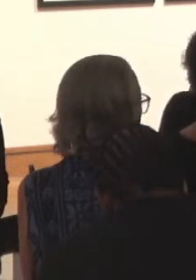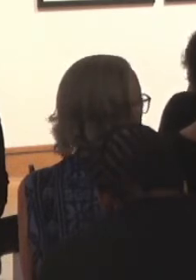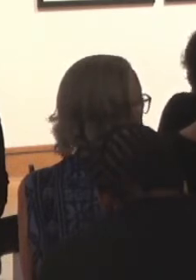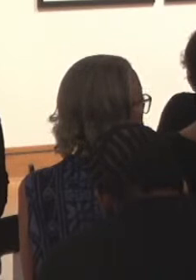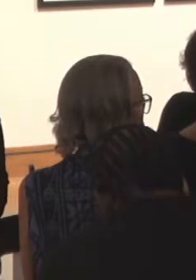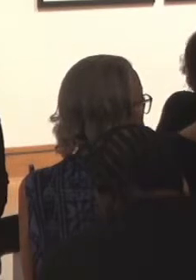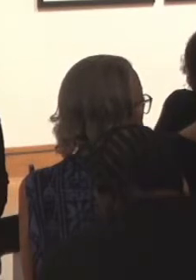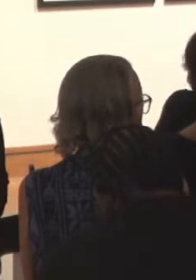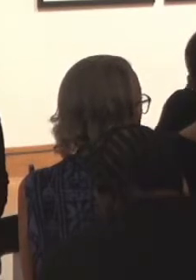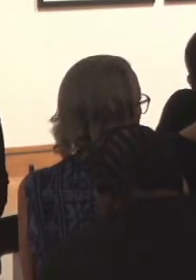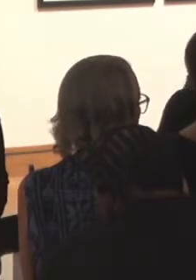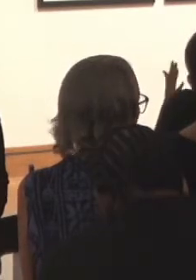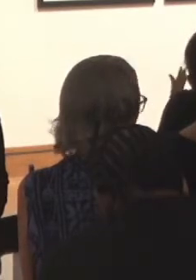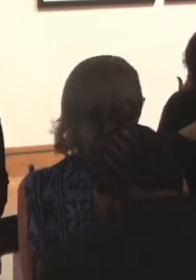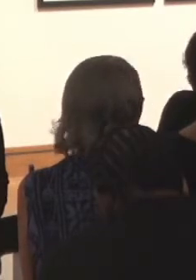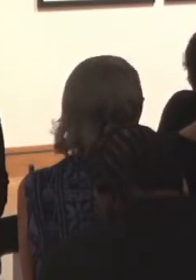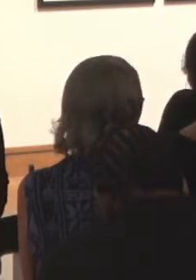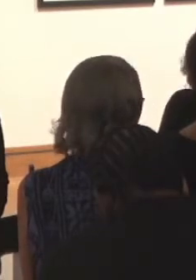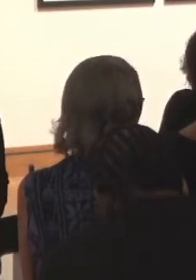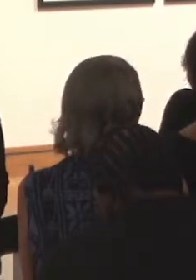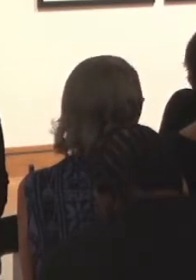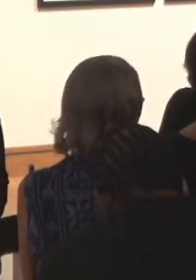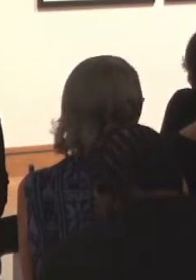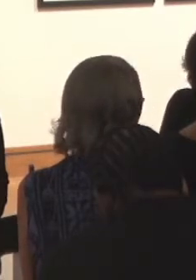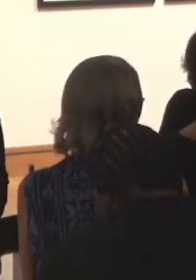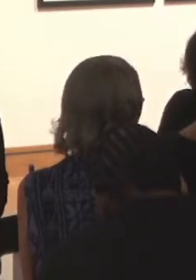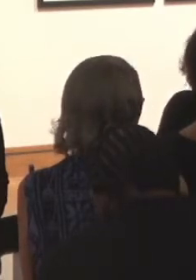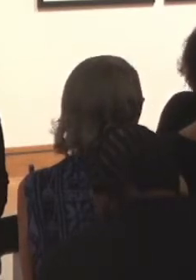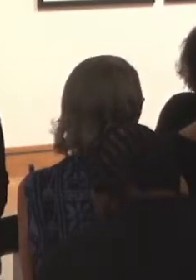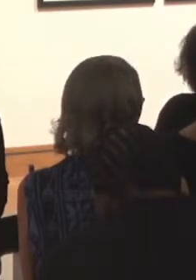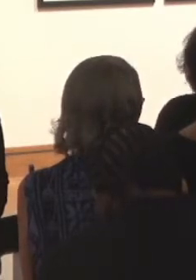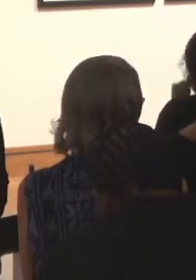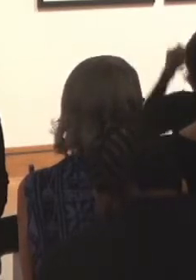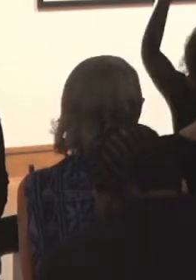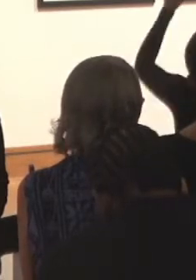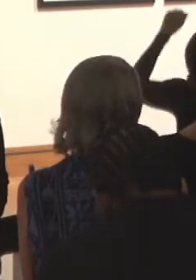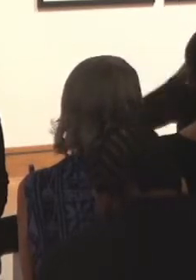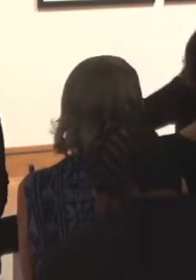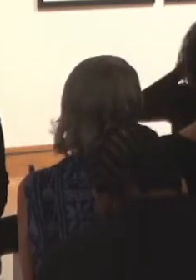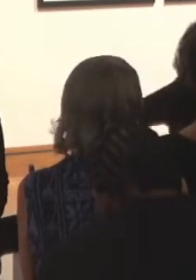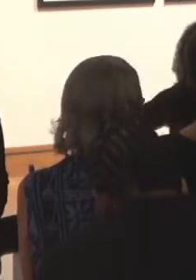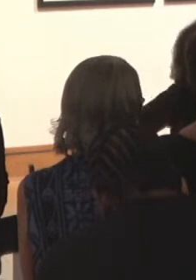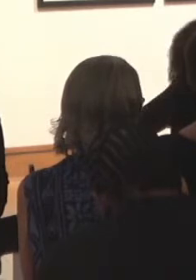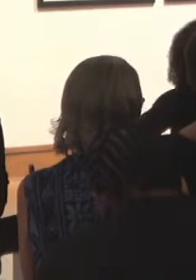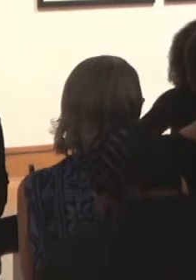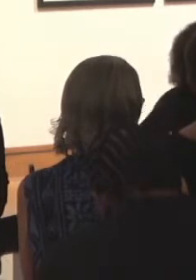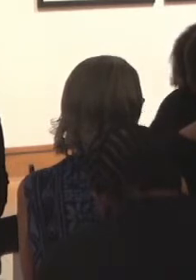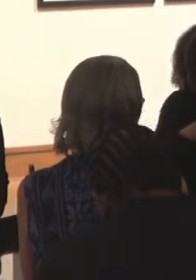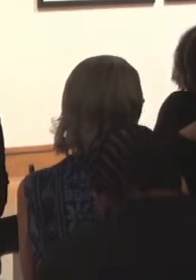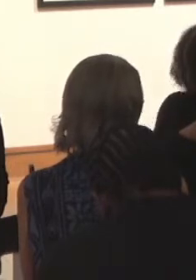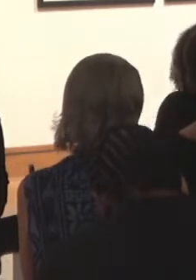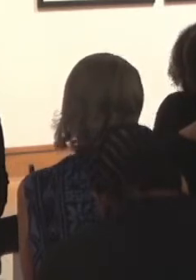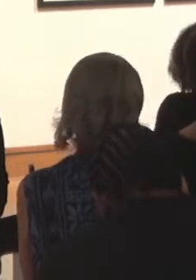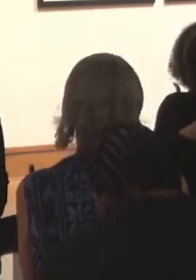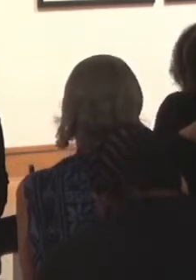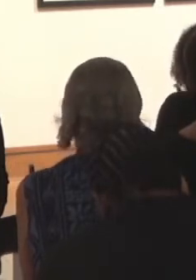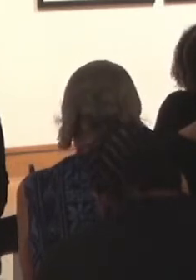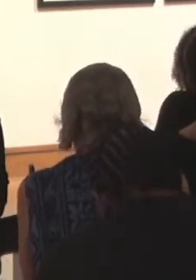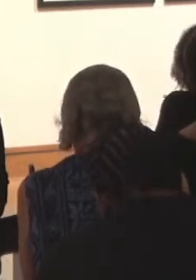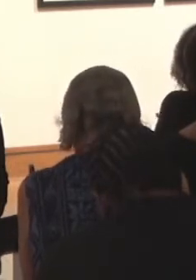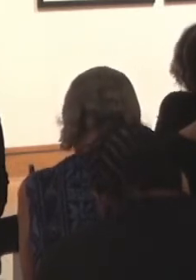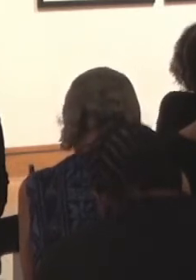audience's reaction, also in relation to athletic performances where the audience is like, yeah, go do this.